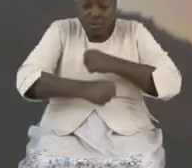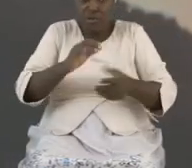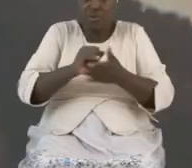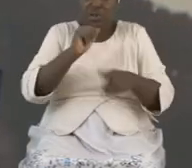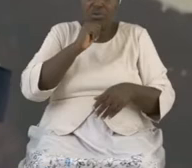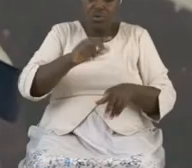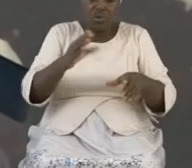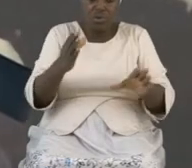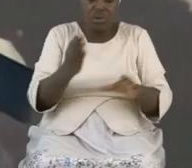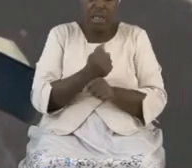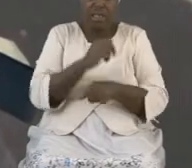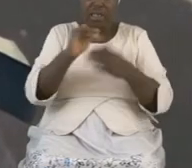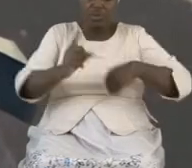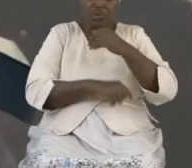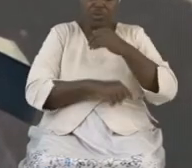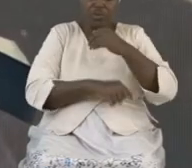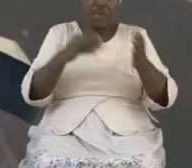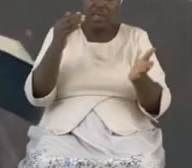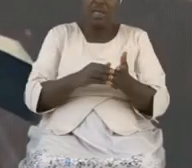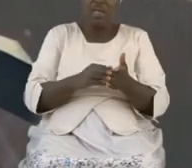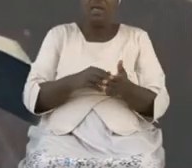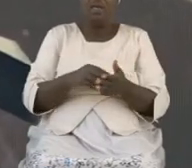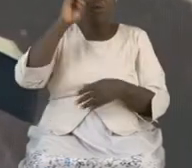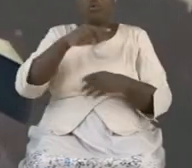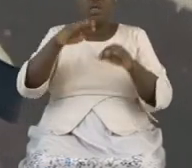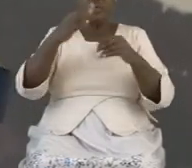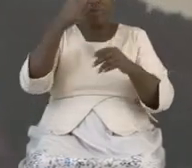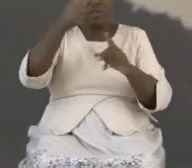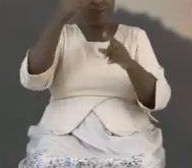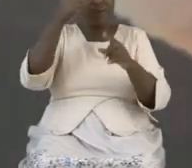Who gave himself for us, that he